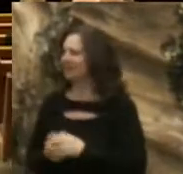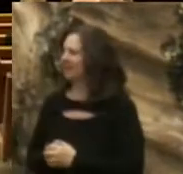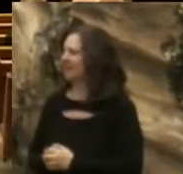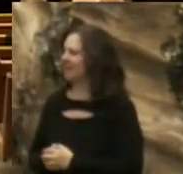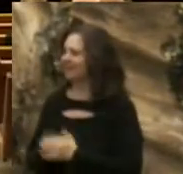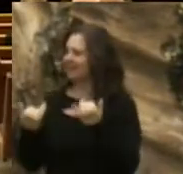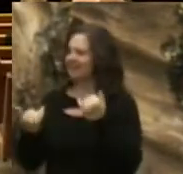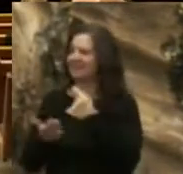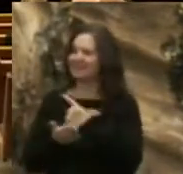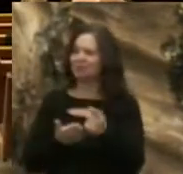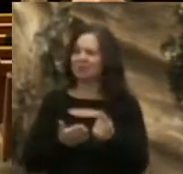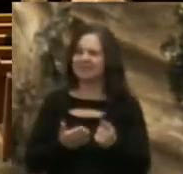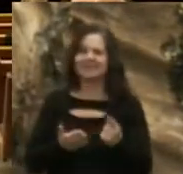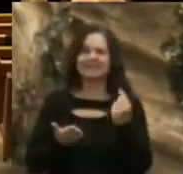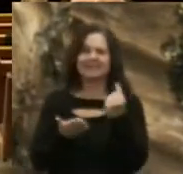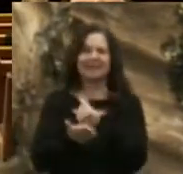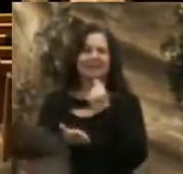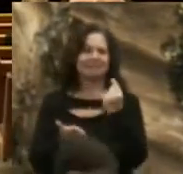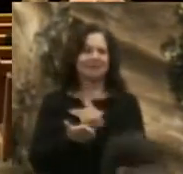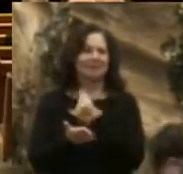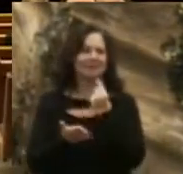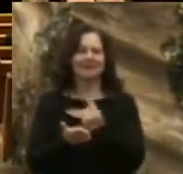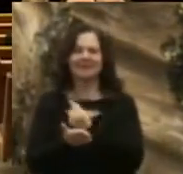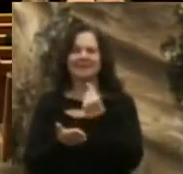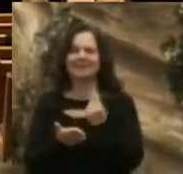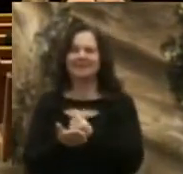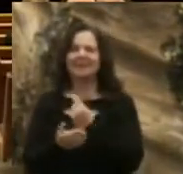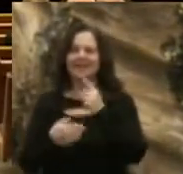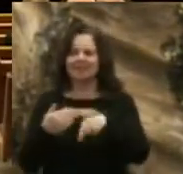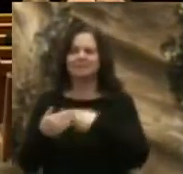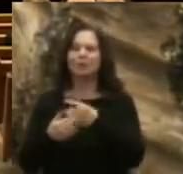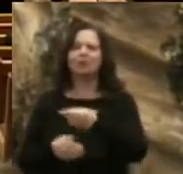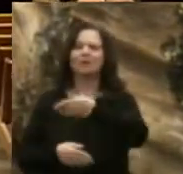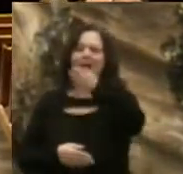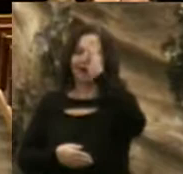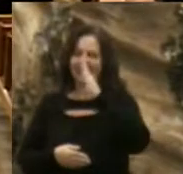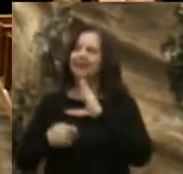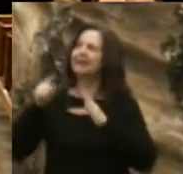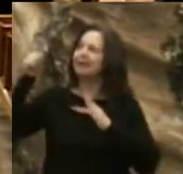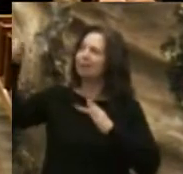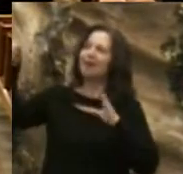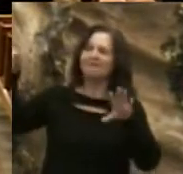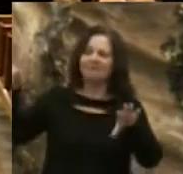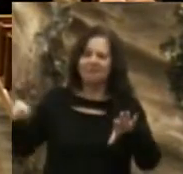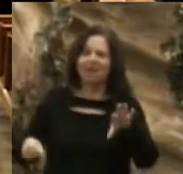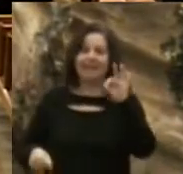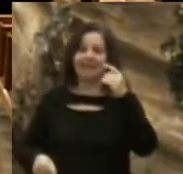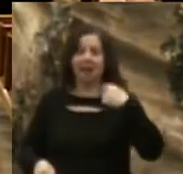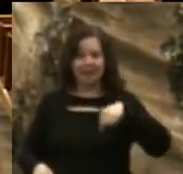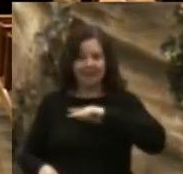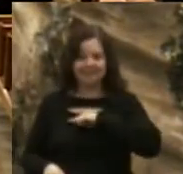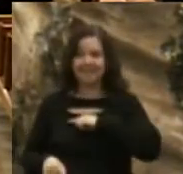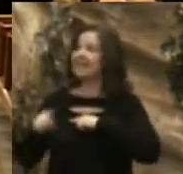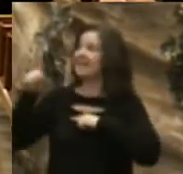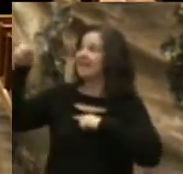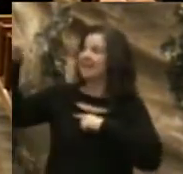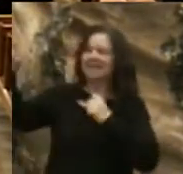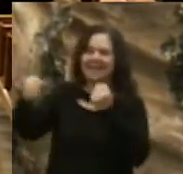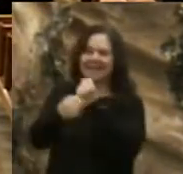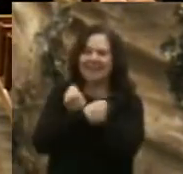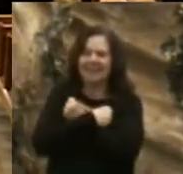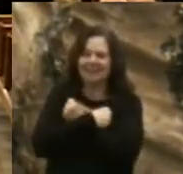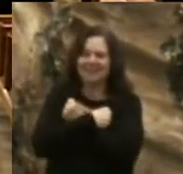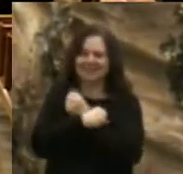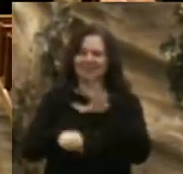week's gospel, we're going to hear it, is all about God finding us. God loves to find